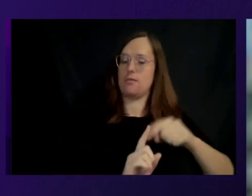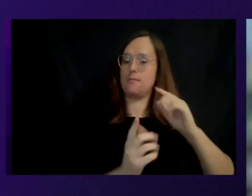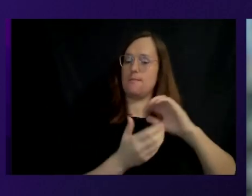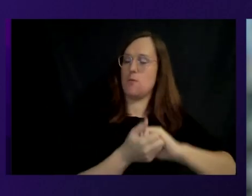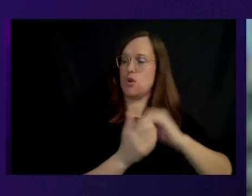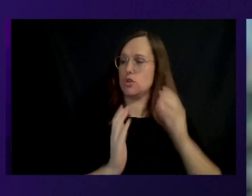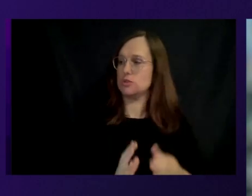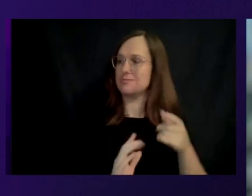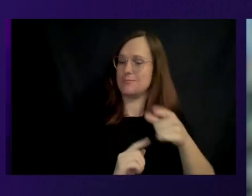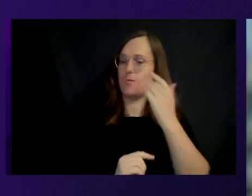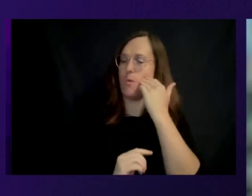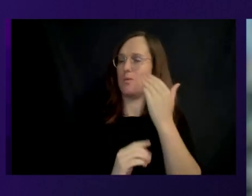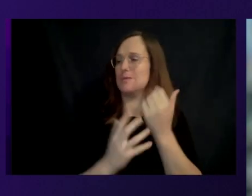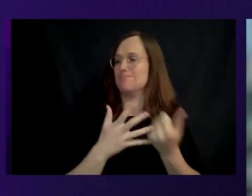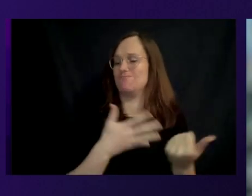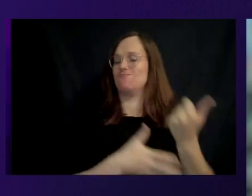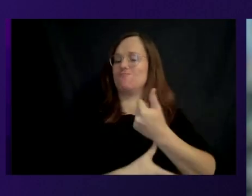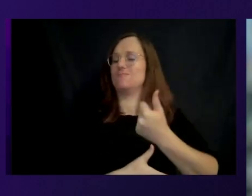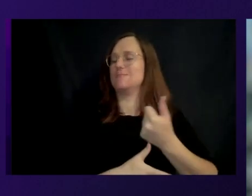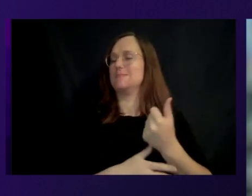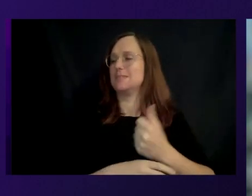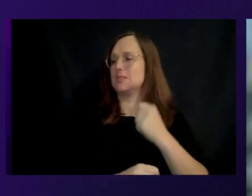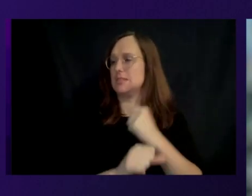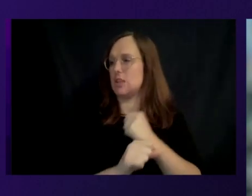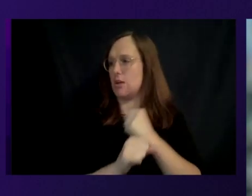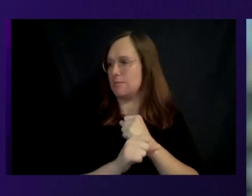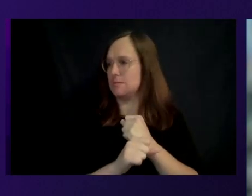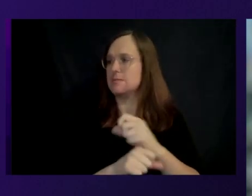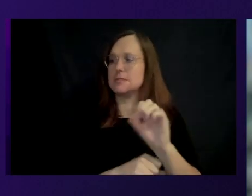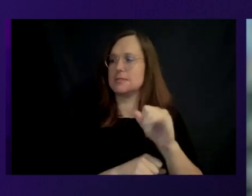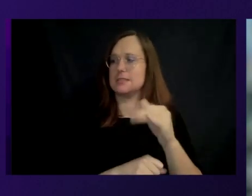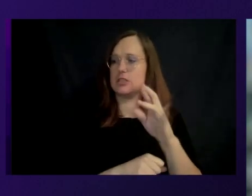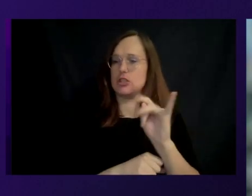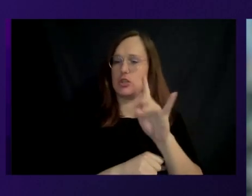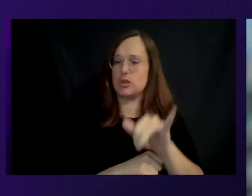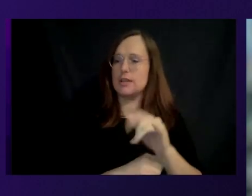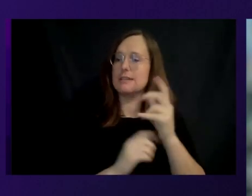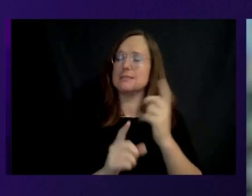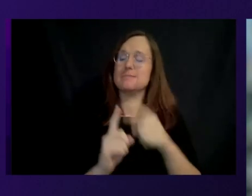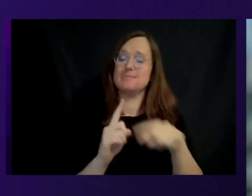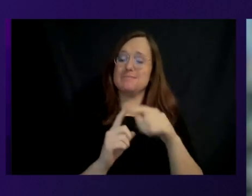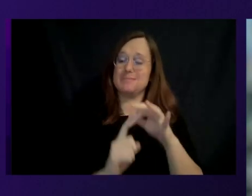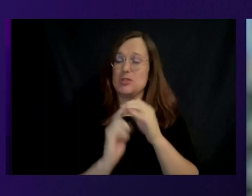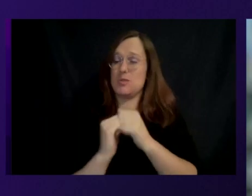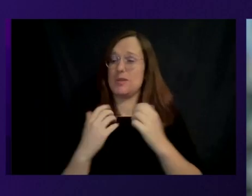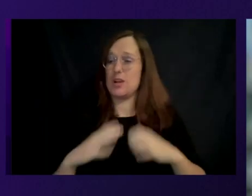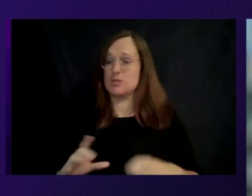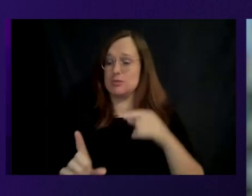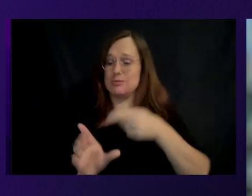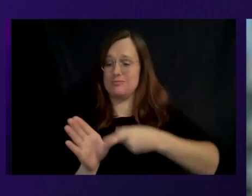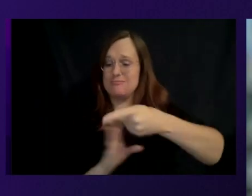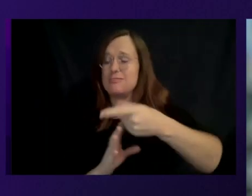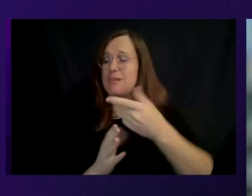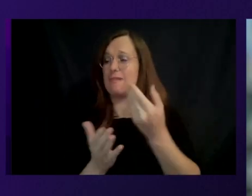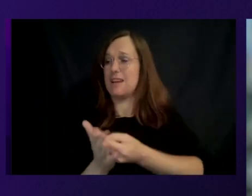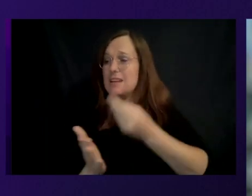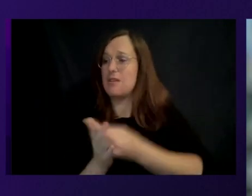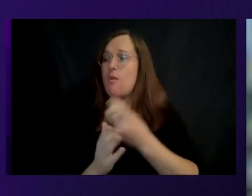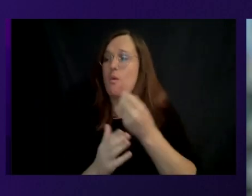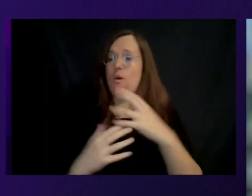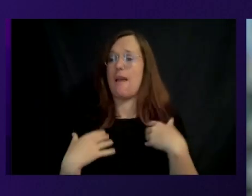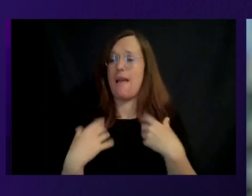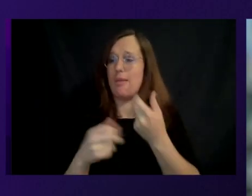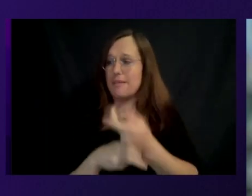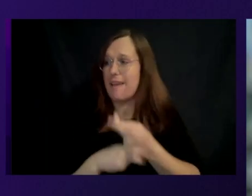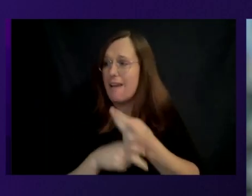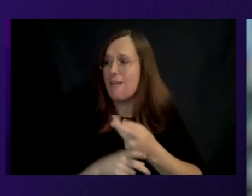and is job zero, especially when we think about customers in the financial services or healthcare industry that are dealing with critically important and